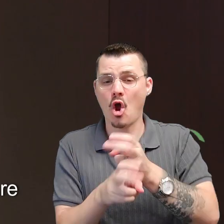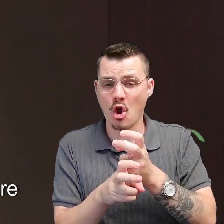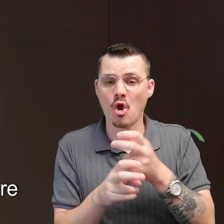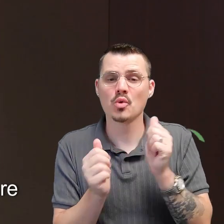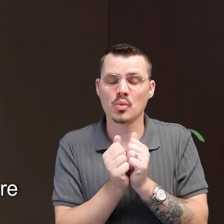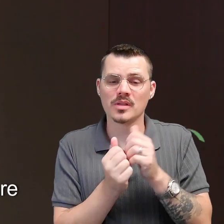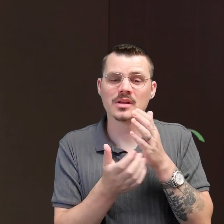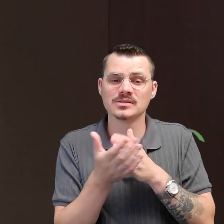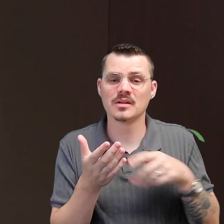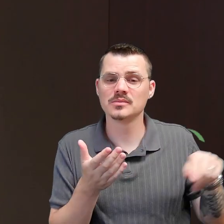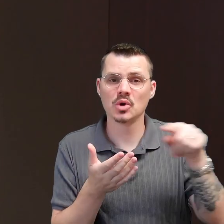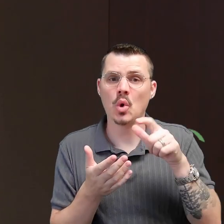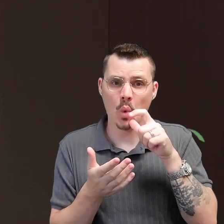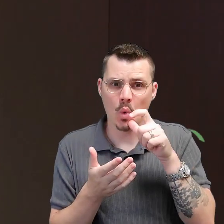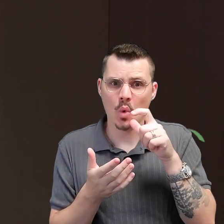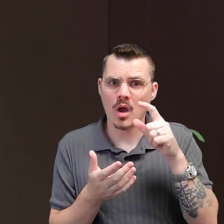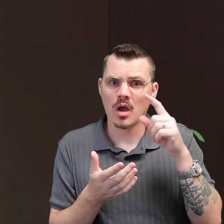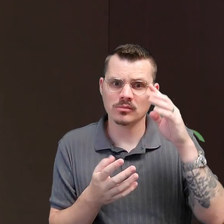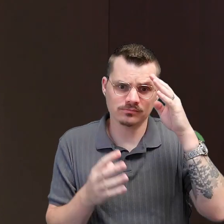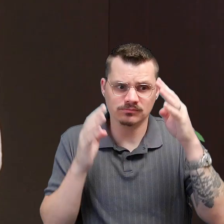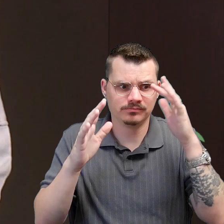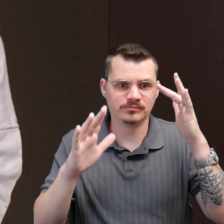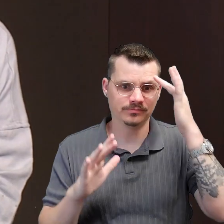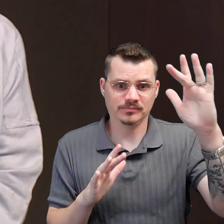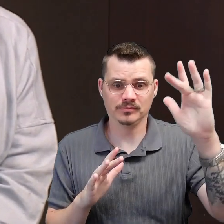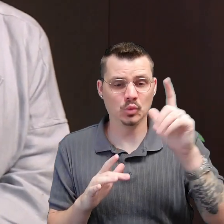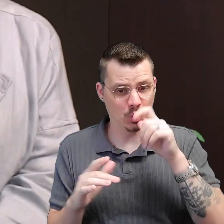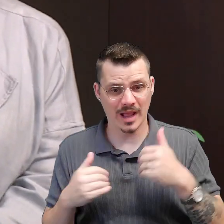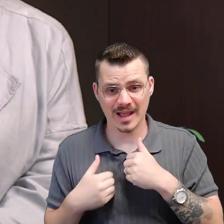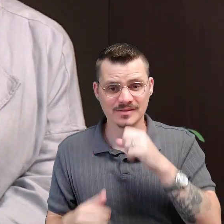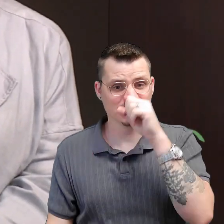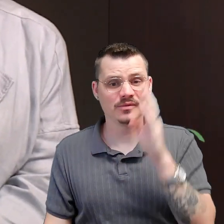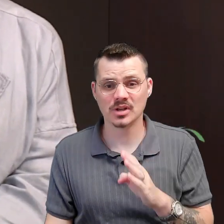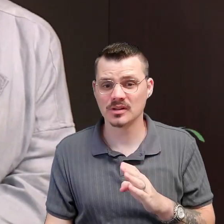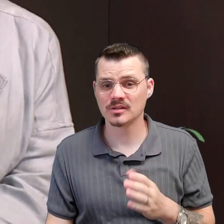the people that are creative geniuses who also have schizophrenia.